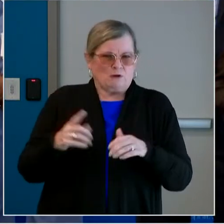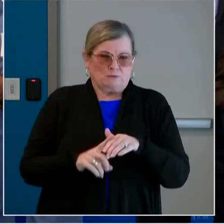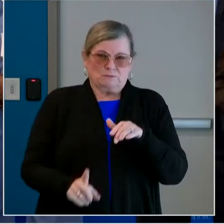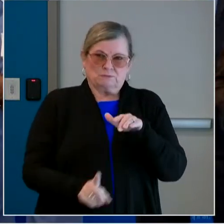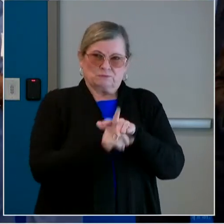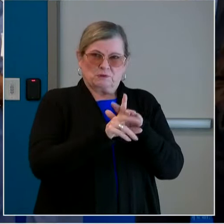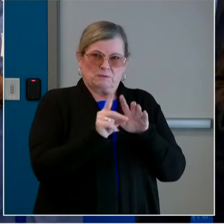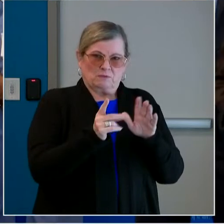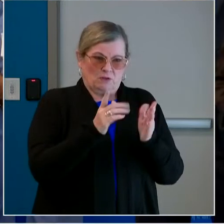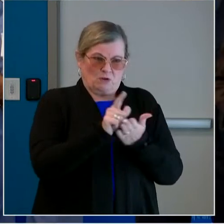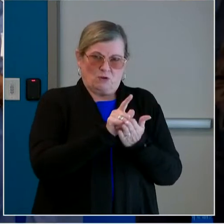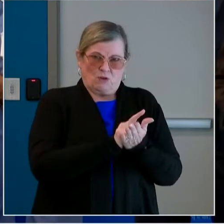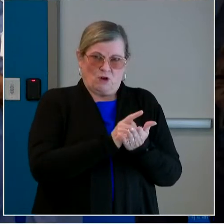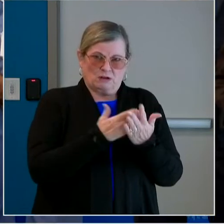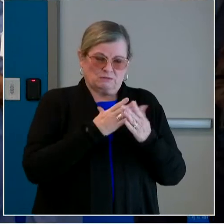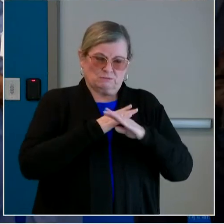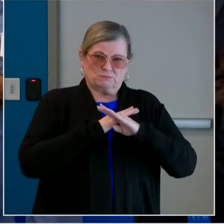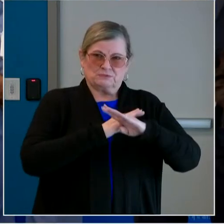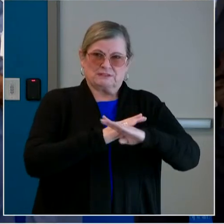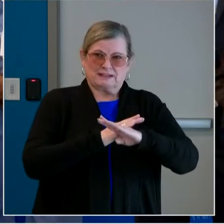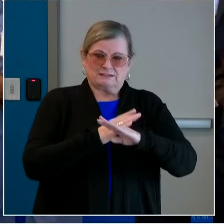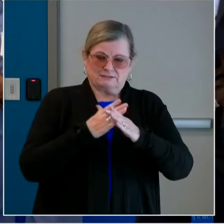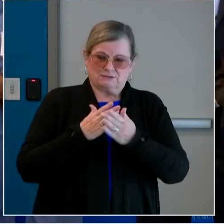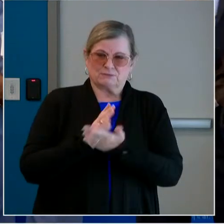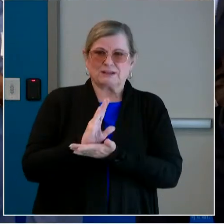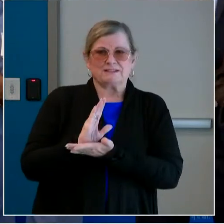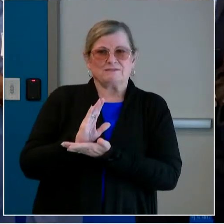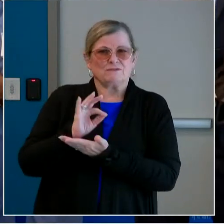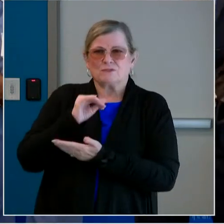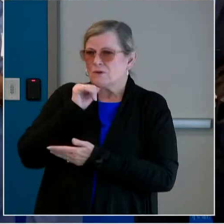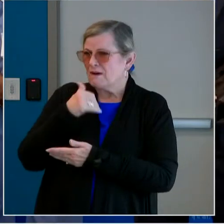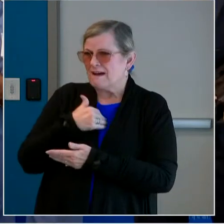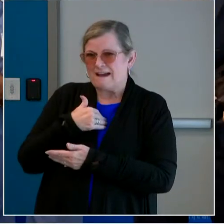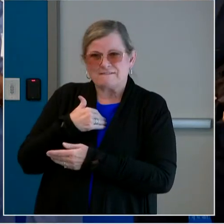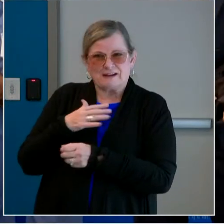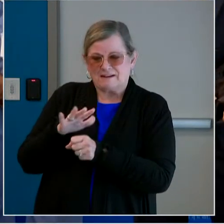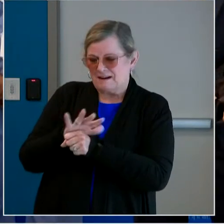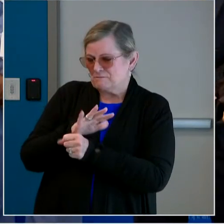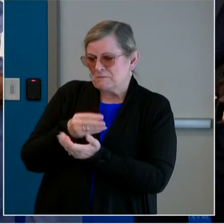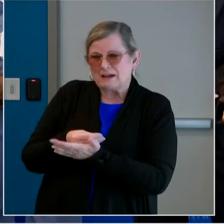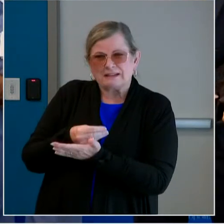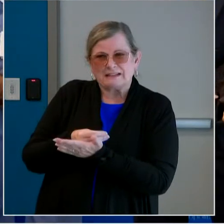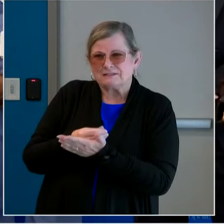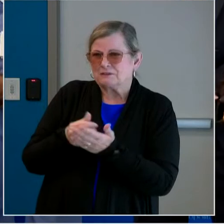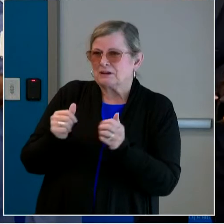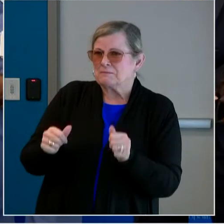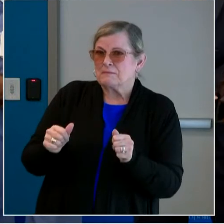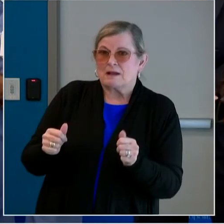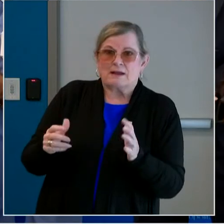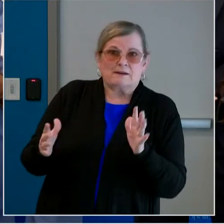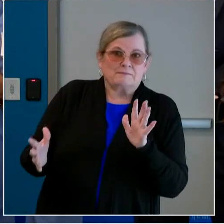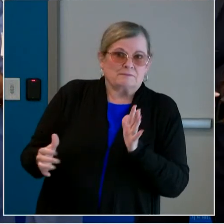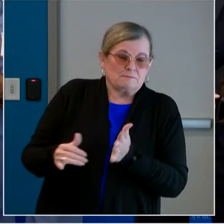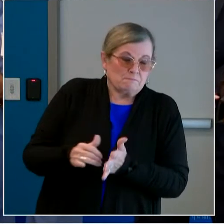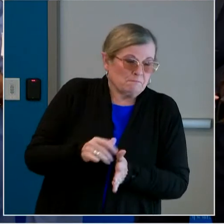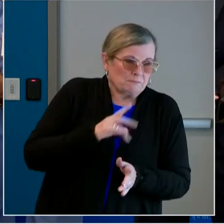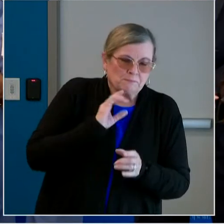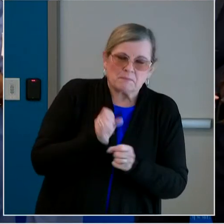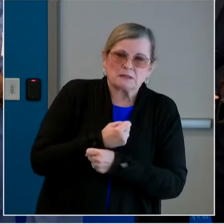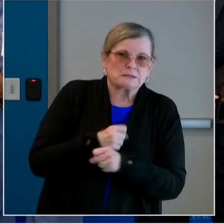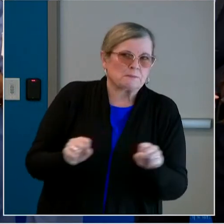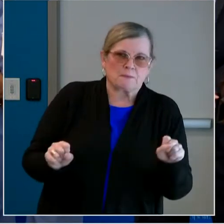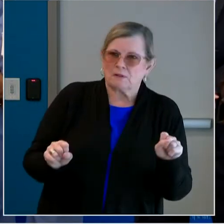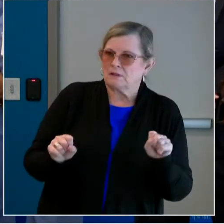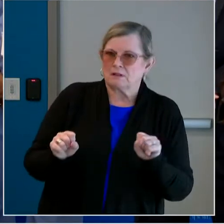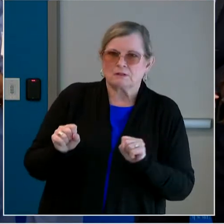laws protect the right, if you are financially under-resourced, an abortion can be just as distant an option as it is for someone who's living in Texas.